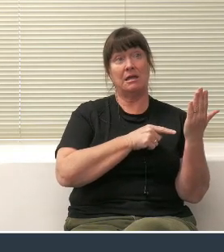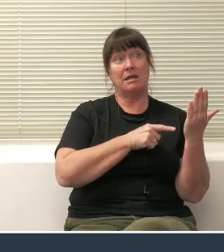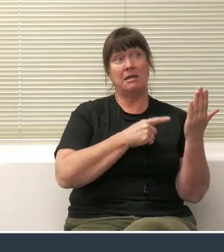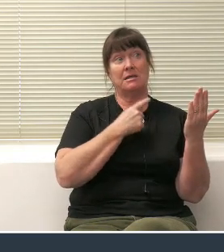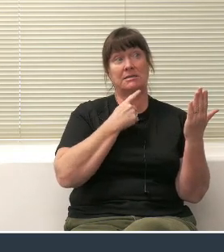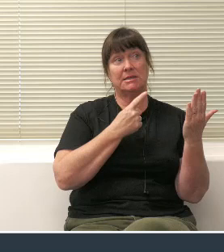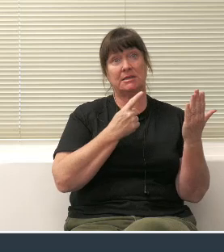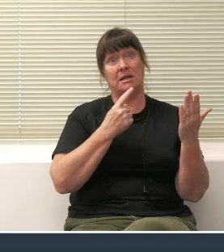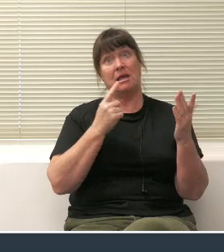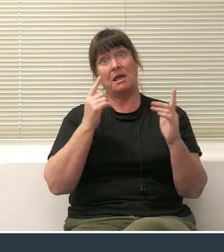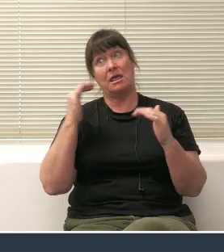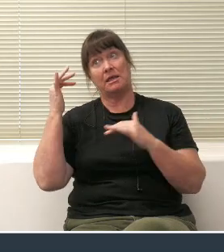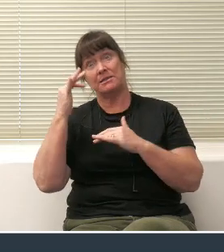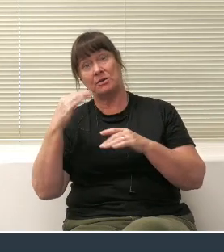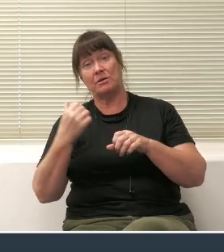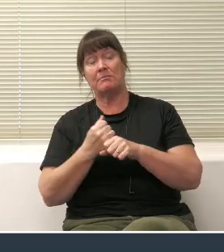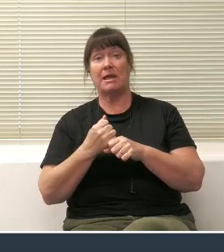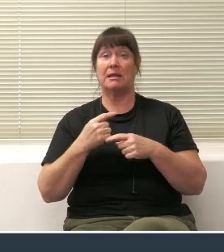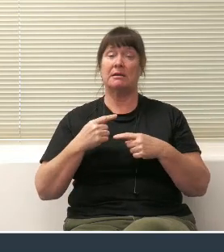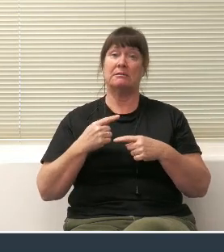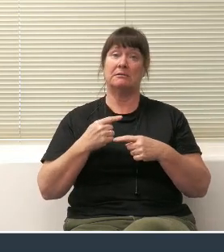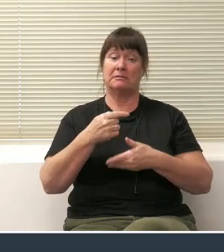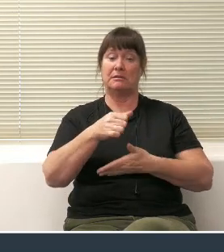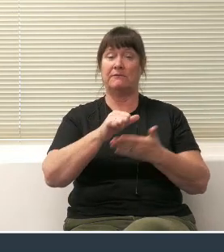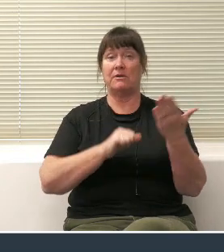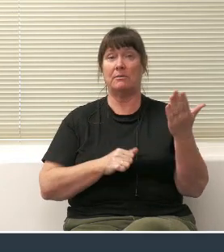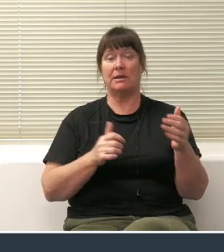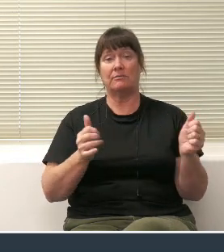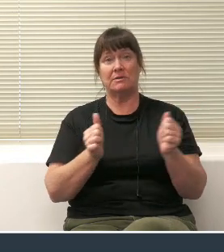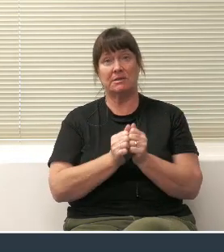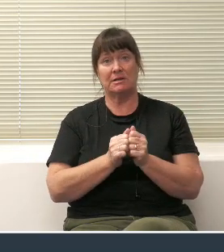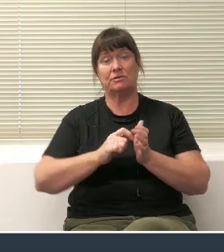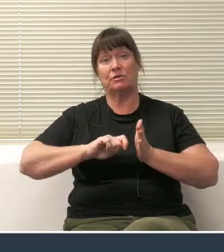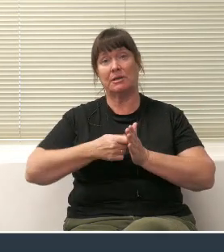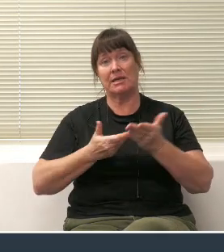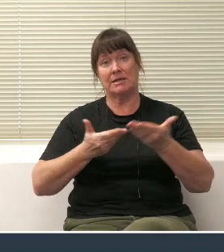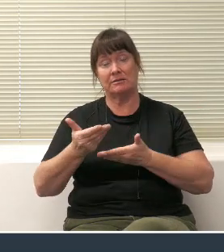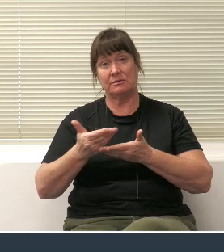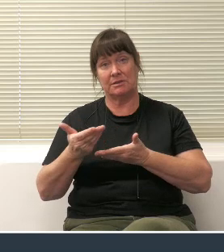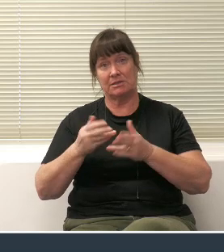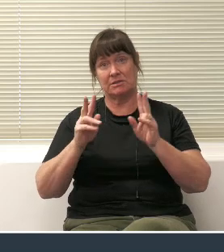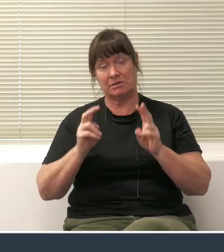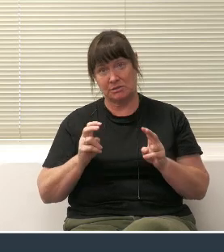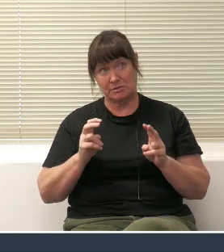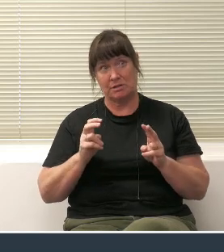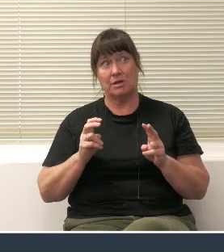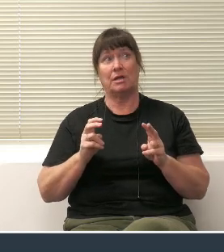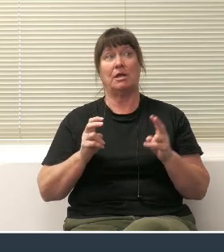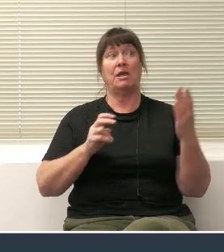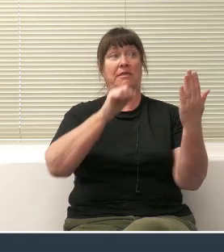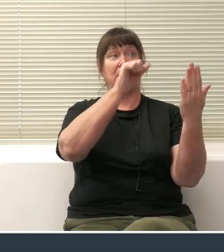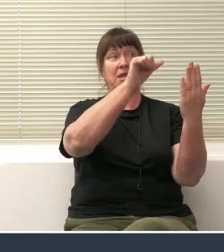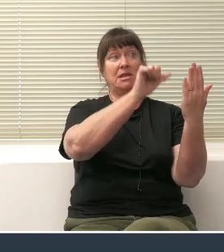note that was consider and make the following resolutions on key consultation items. That was our top, and then these consultation items all sat